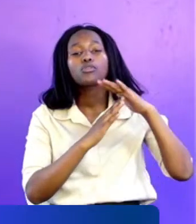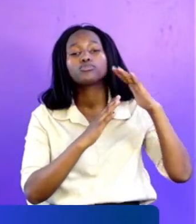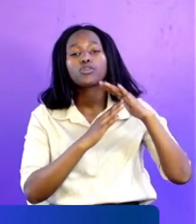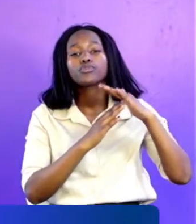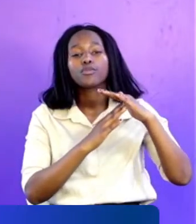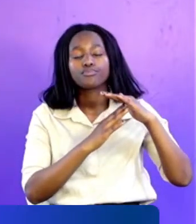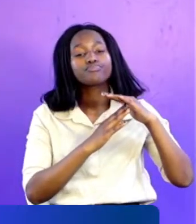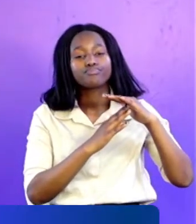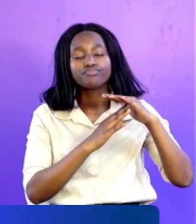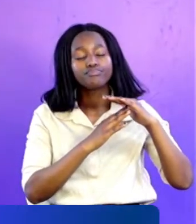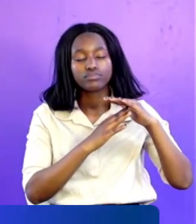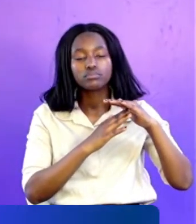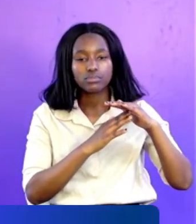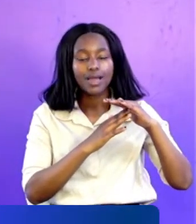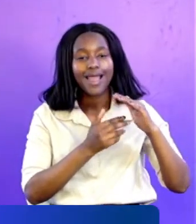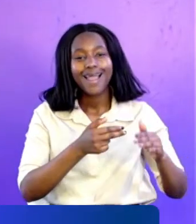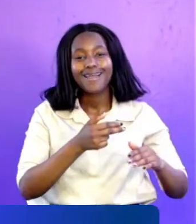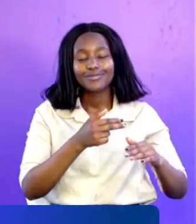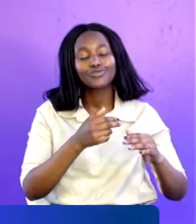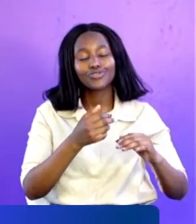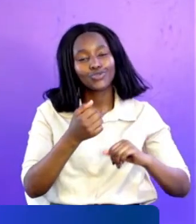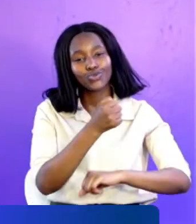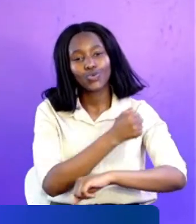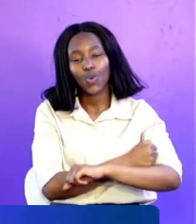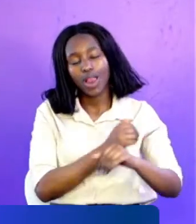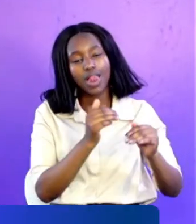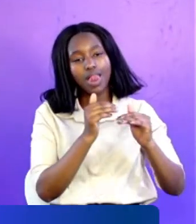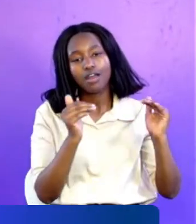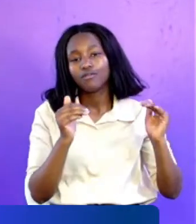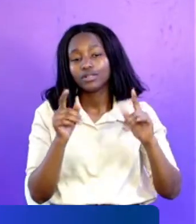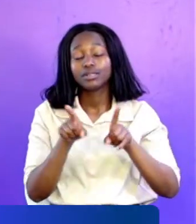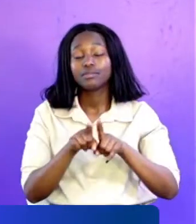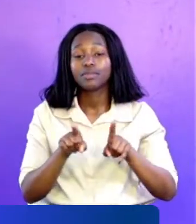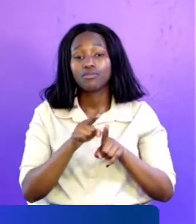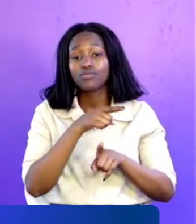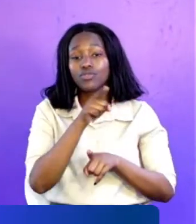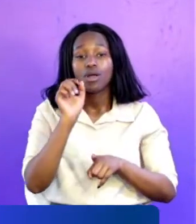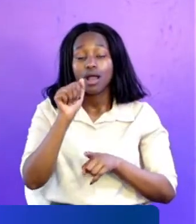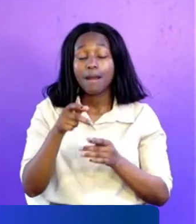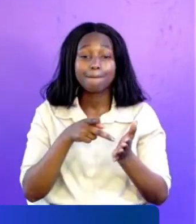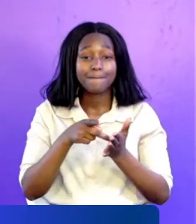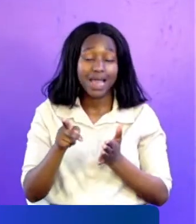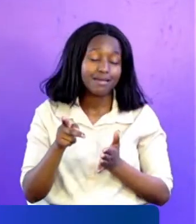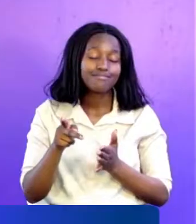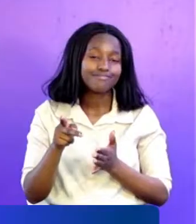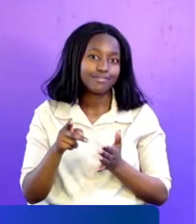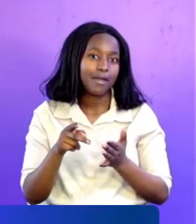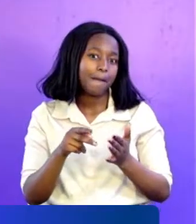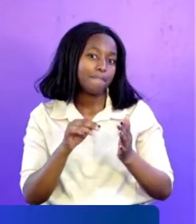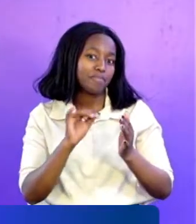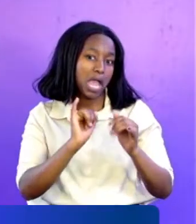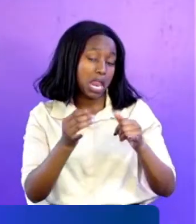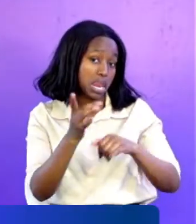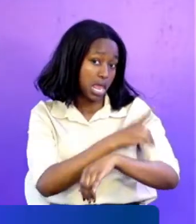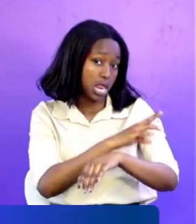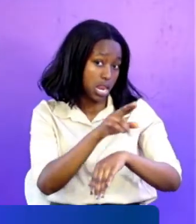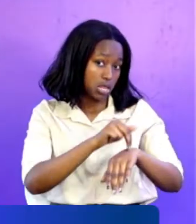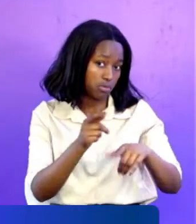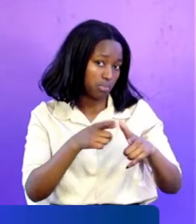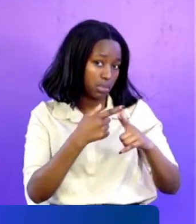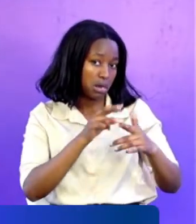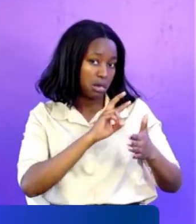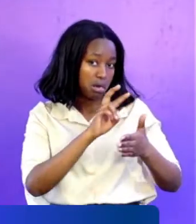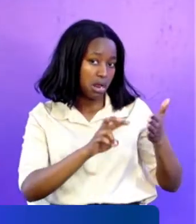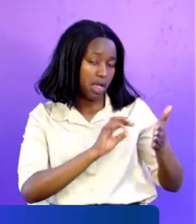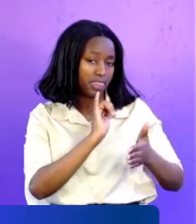a copy of The Nation. That story is on page 8 of The Nation. But among other stories, affordable housing, and Prof, you might have